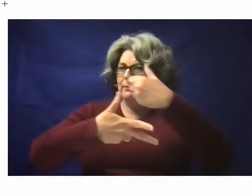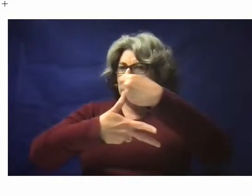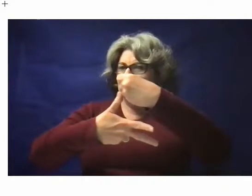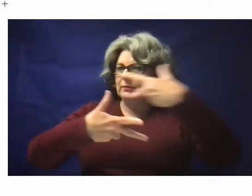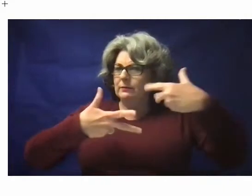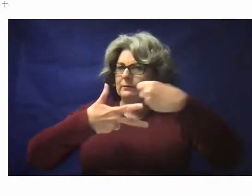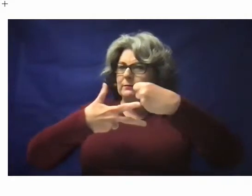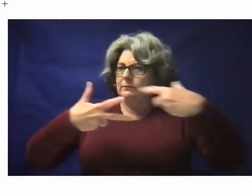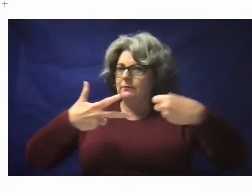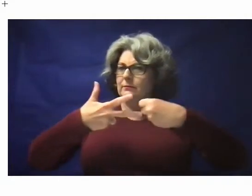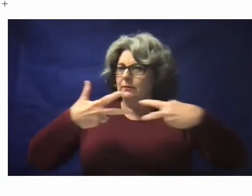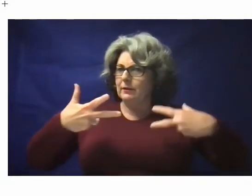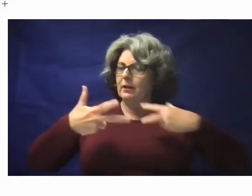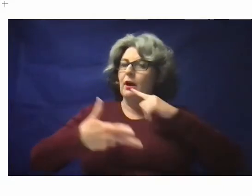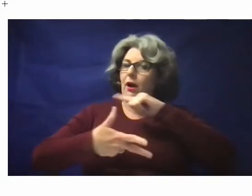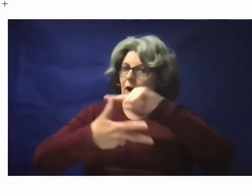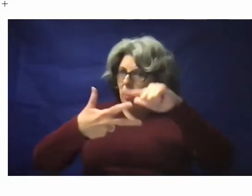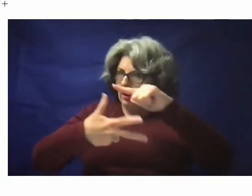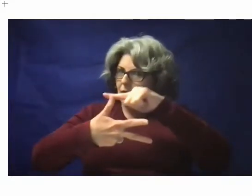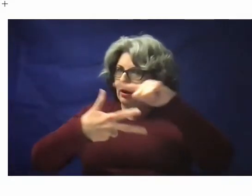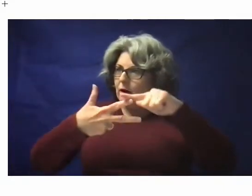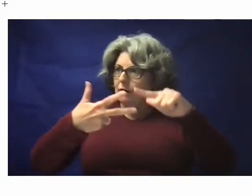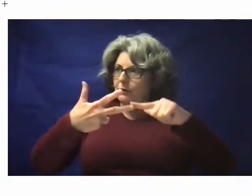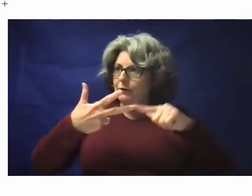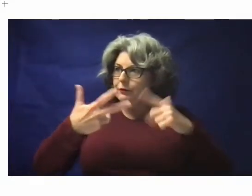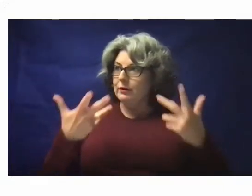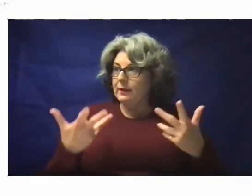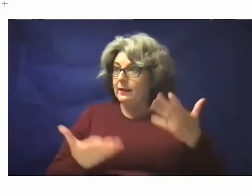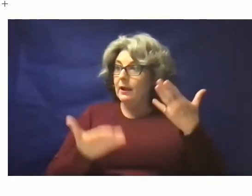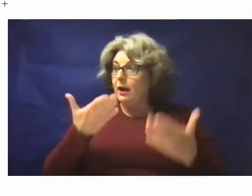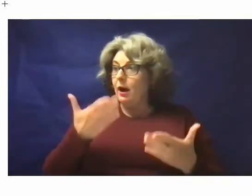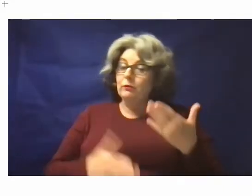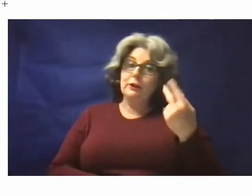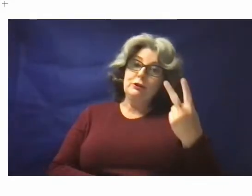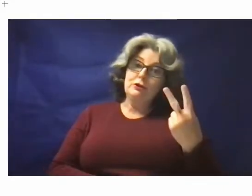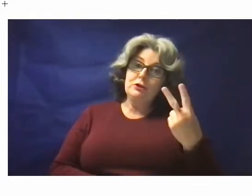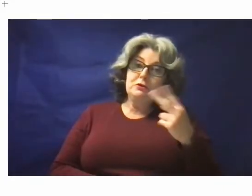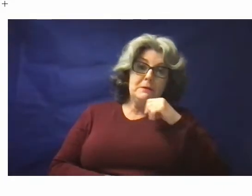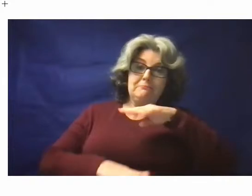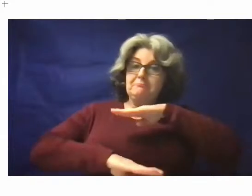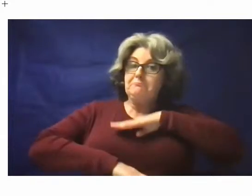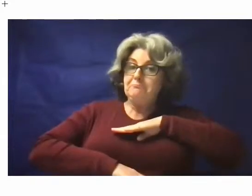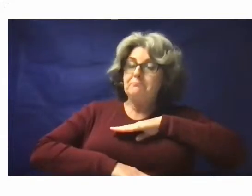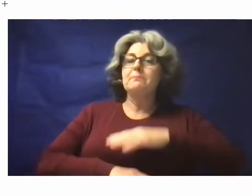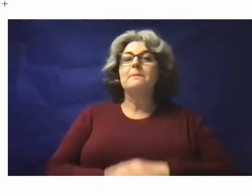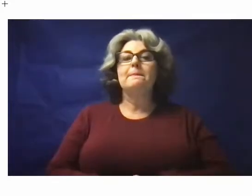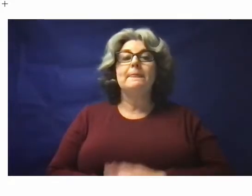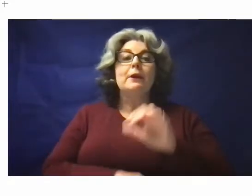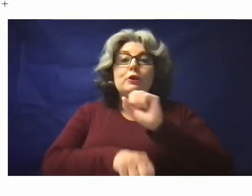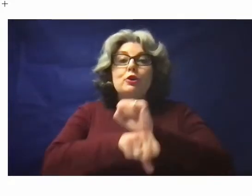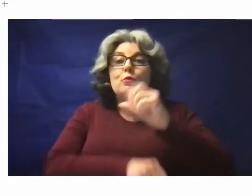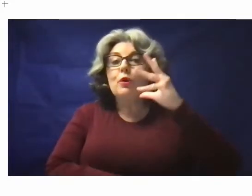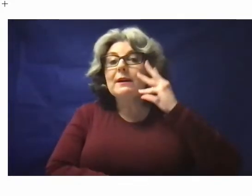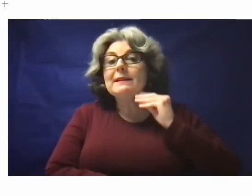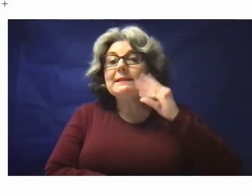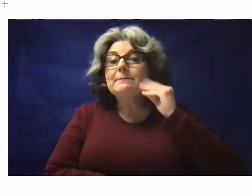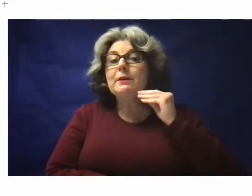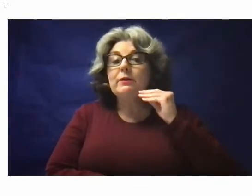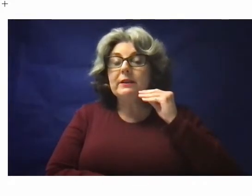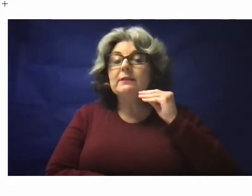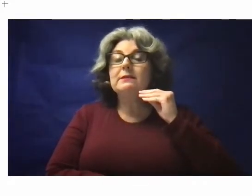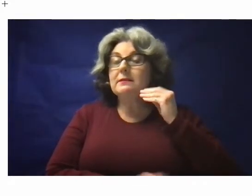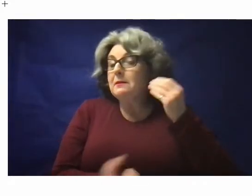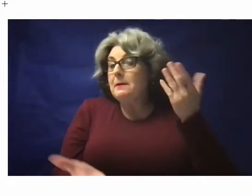one or two of the experiences, your application may be screened out. I know that your work experience might